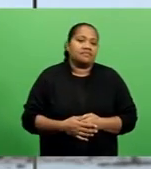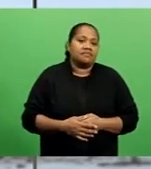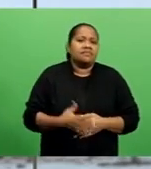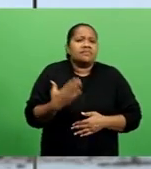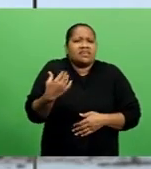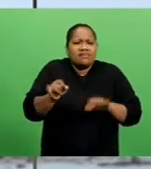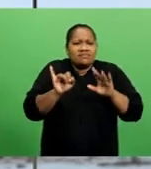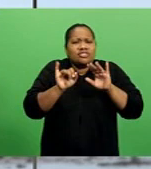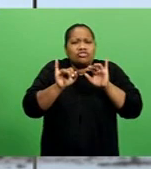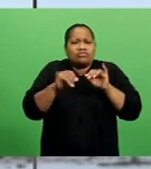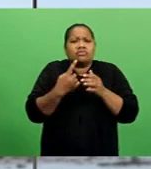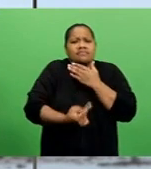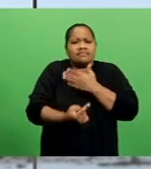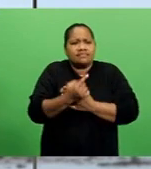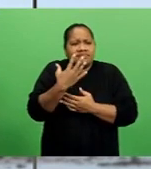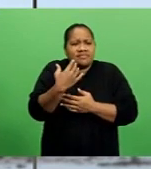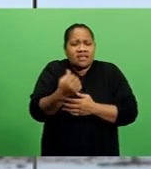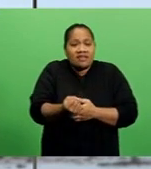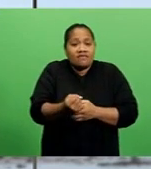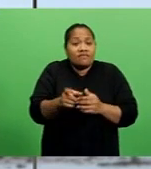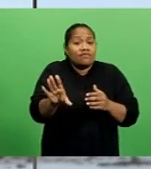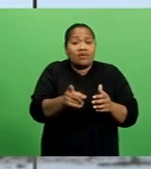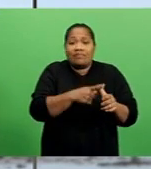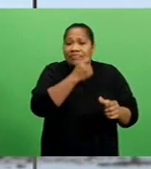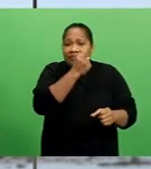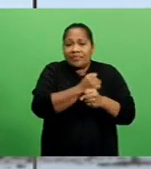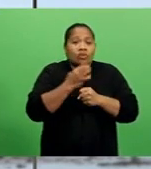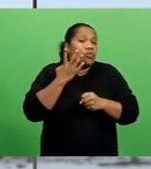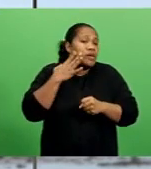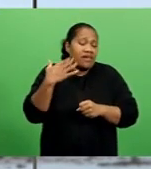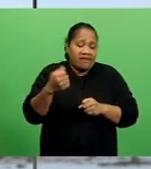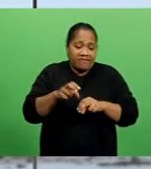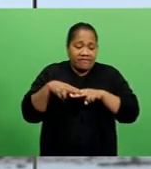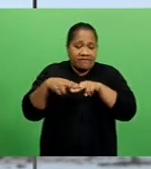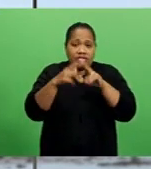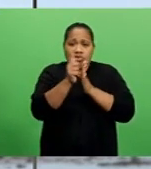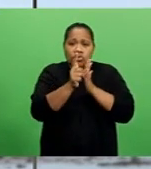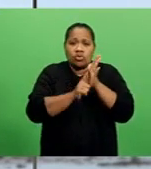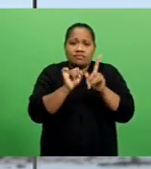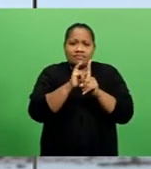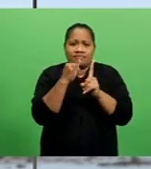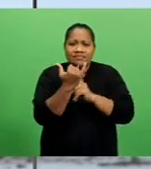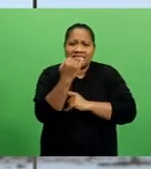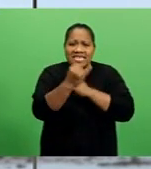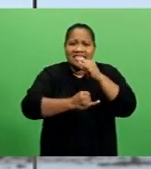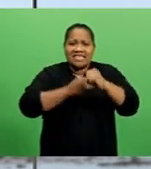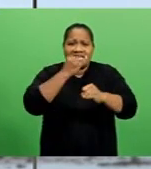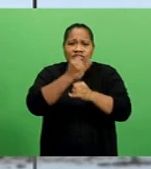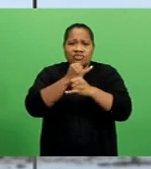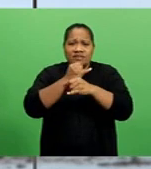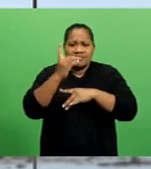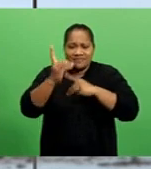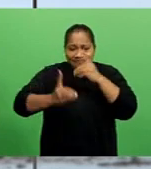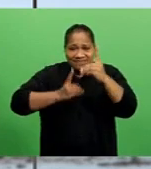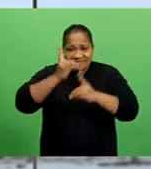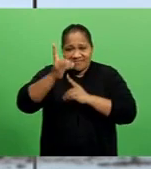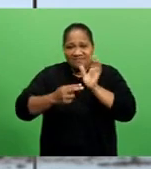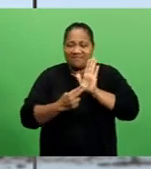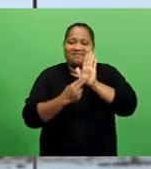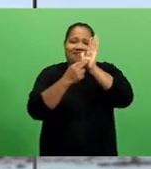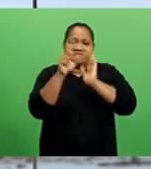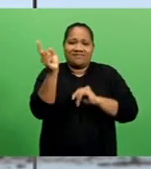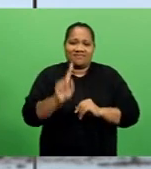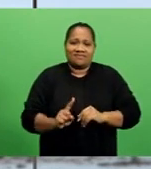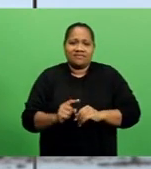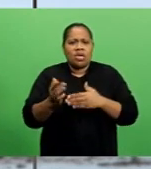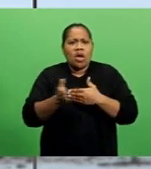issues were highlighted by the Attorney General during the Fiji Law Society and International Bar Association convention in Nandi today. While